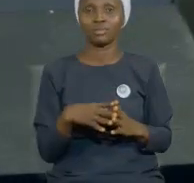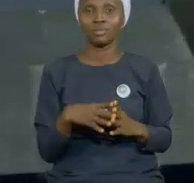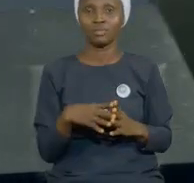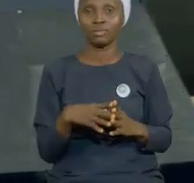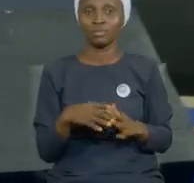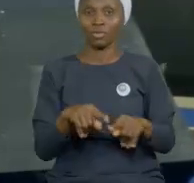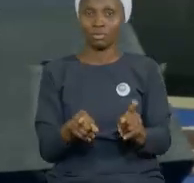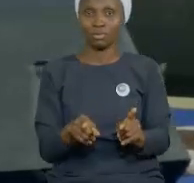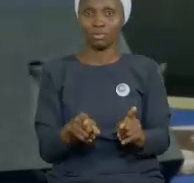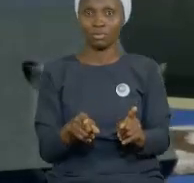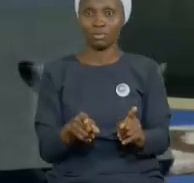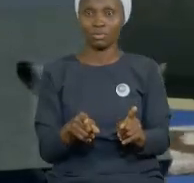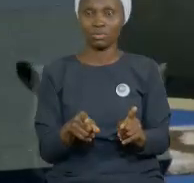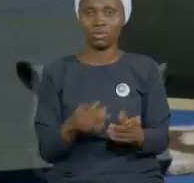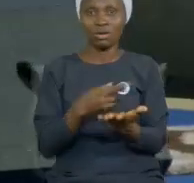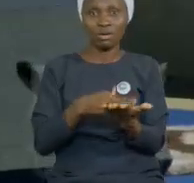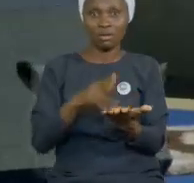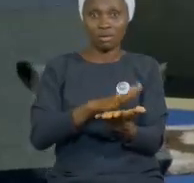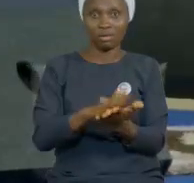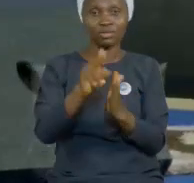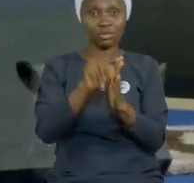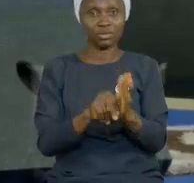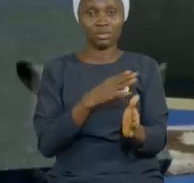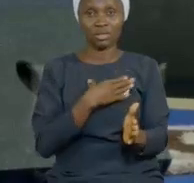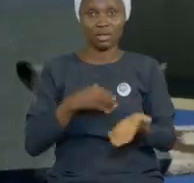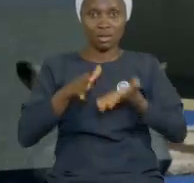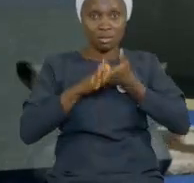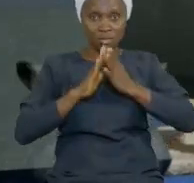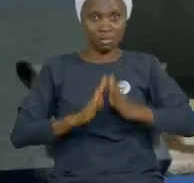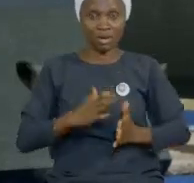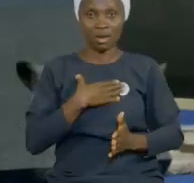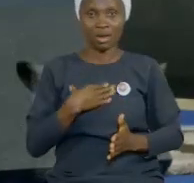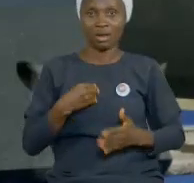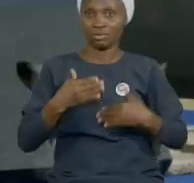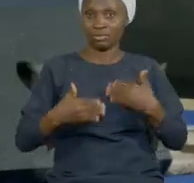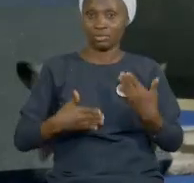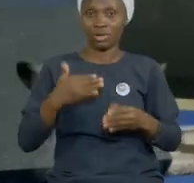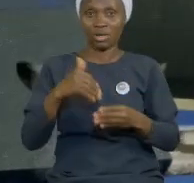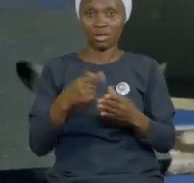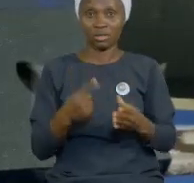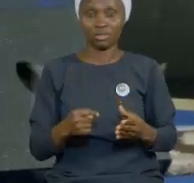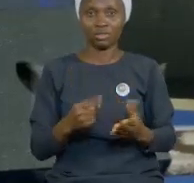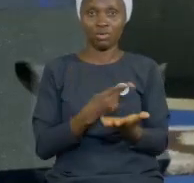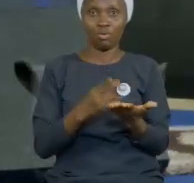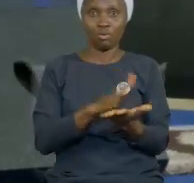but righteousness and peace and joy in the Holy Ghost.